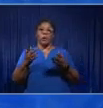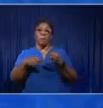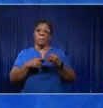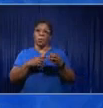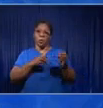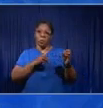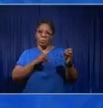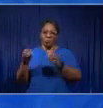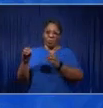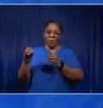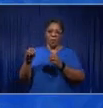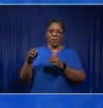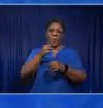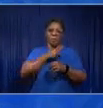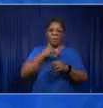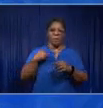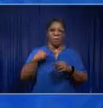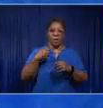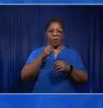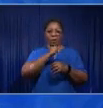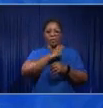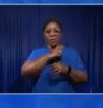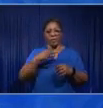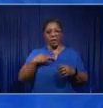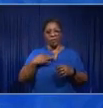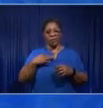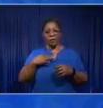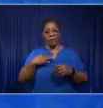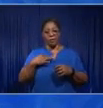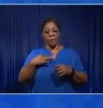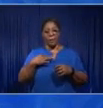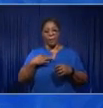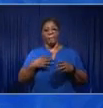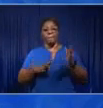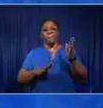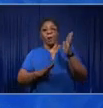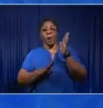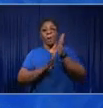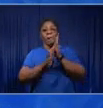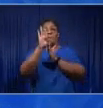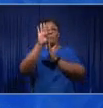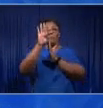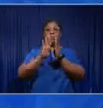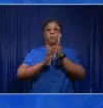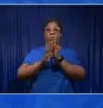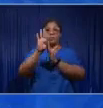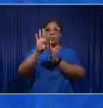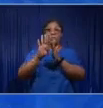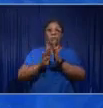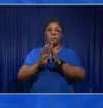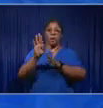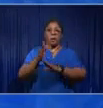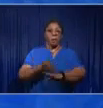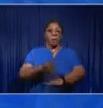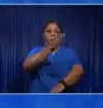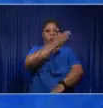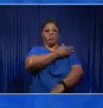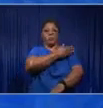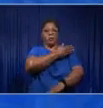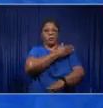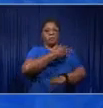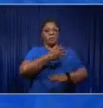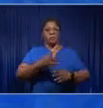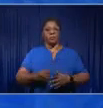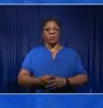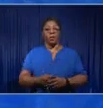municipality. Lateral and even upward mobility in organizations is standard. In fact, we should encourage them. And so, I'd also